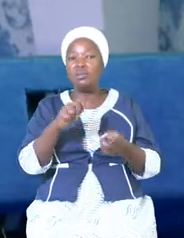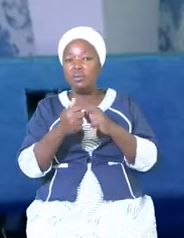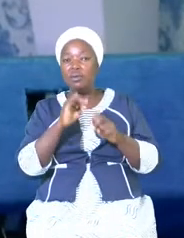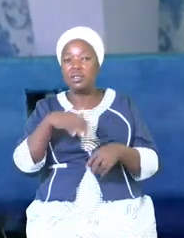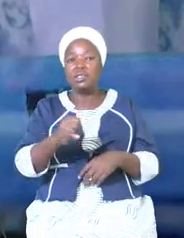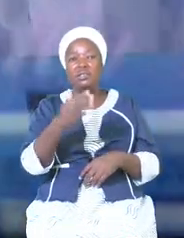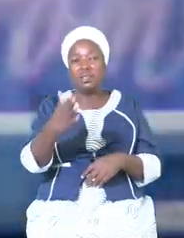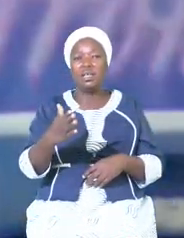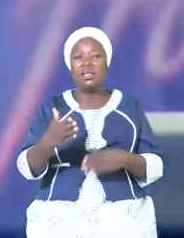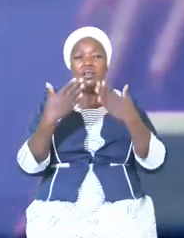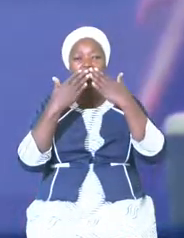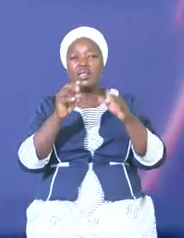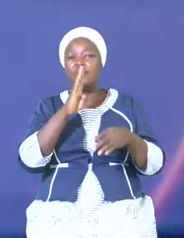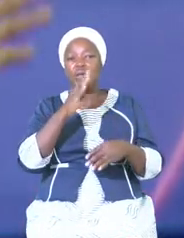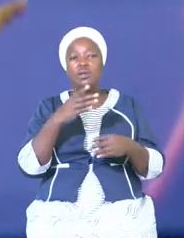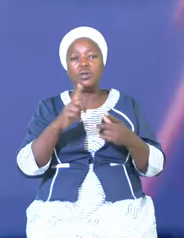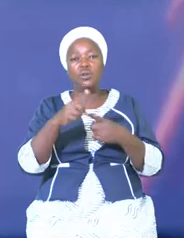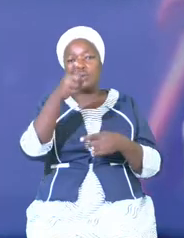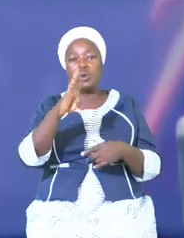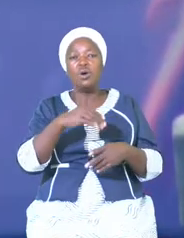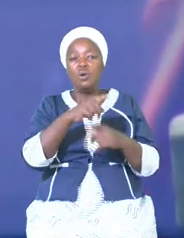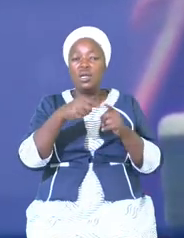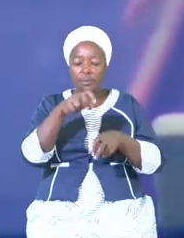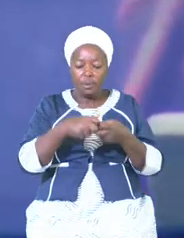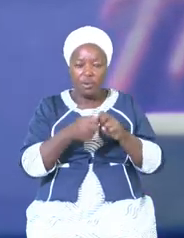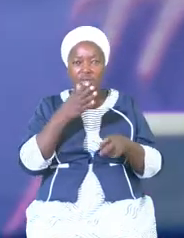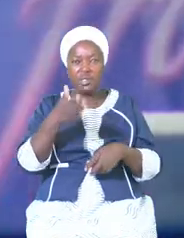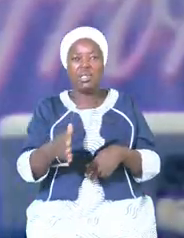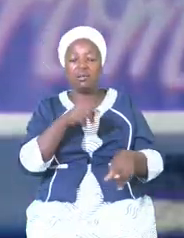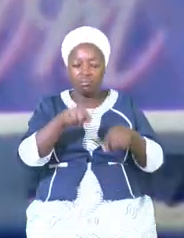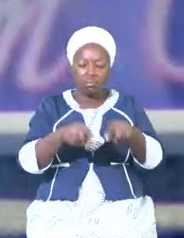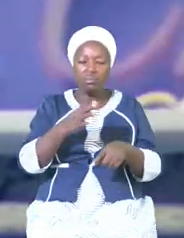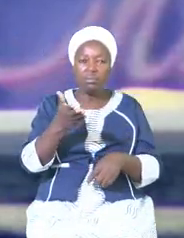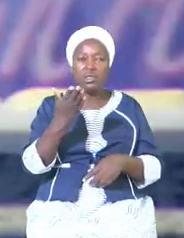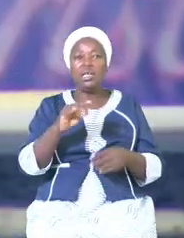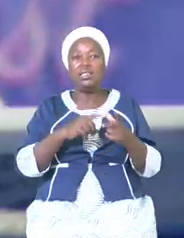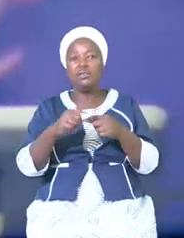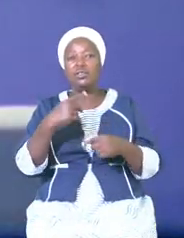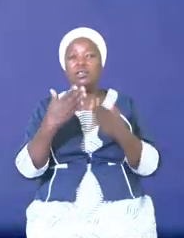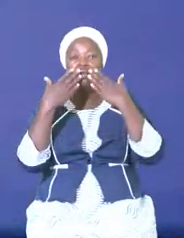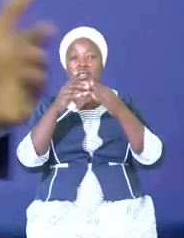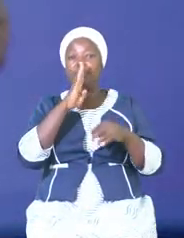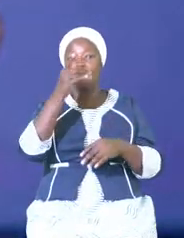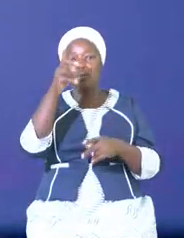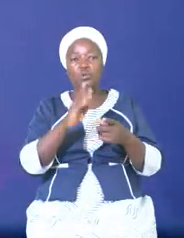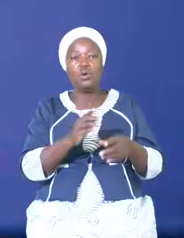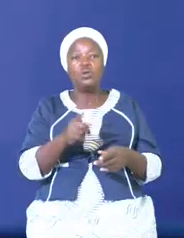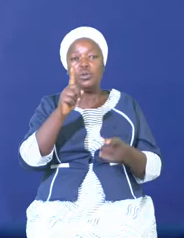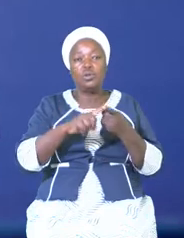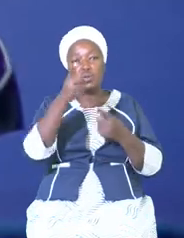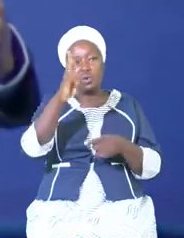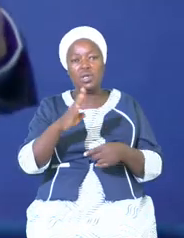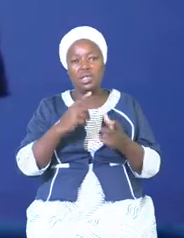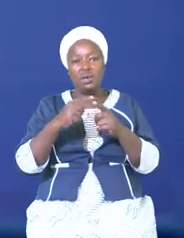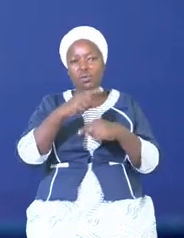be to God, while the paralysis is still there, thanks be to God, when it appears the walls of